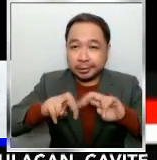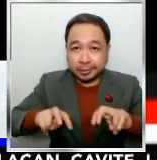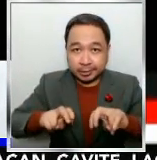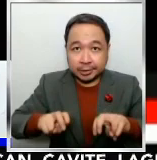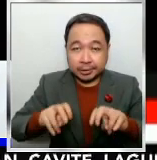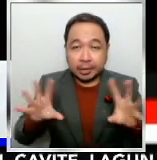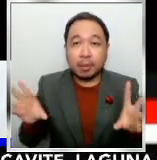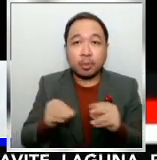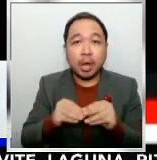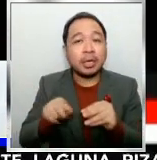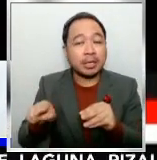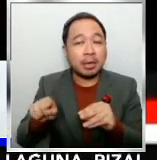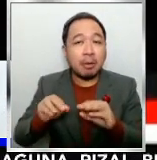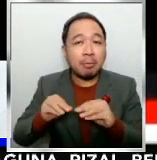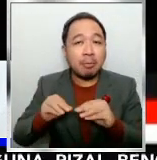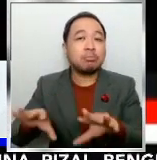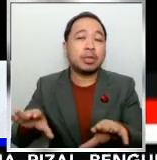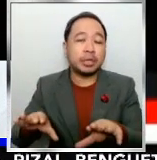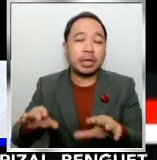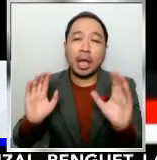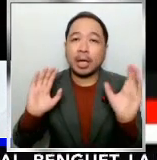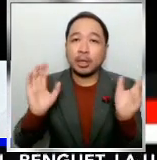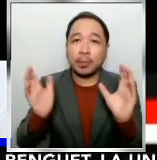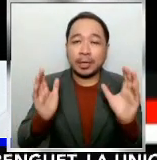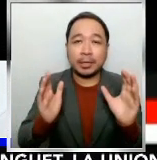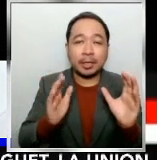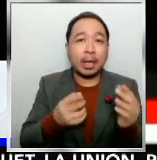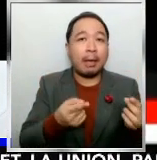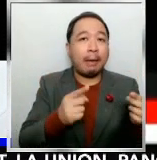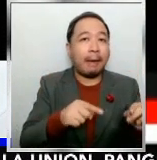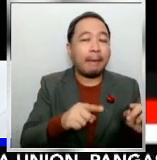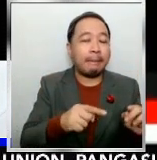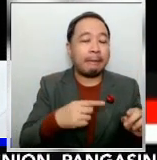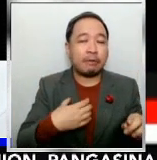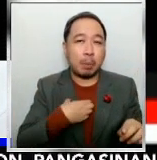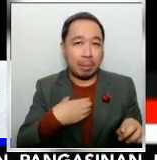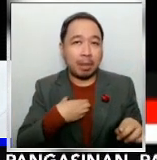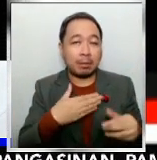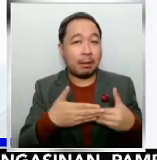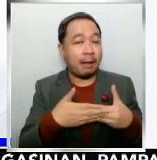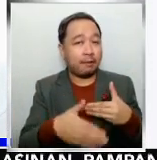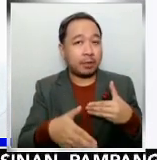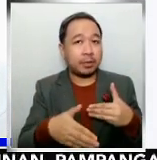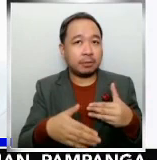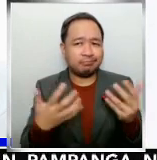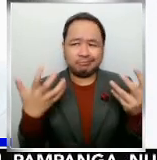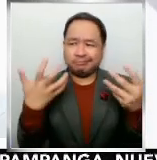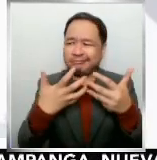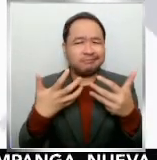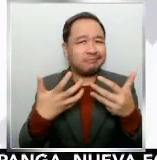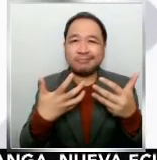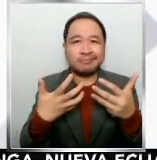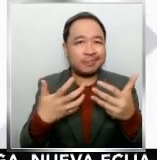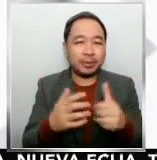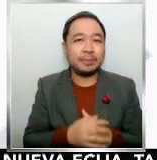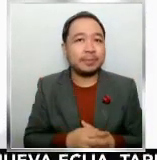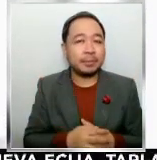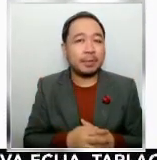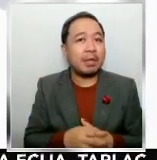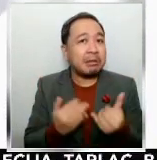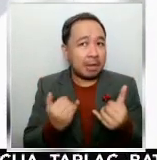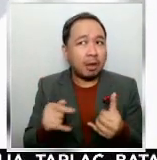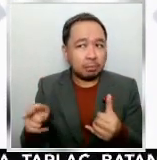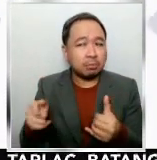releases vis-a-vis the cases filed thereafter does not match. We're open for any inquiry so that we can thresh